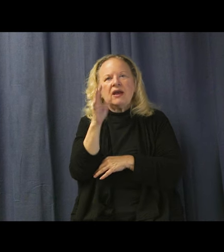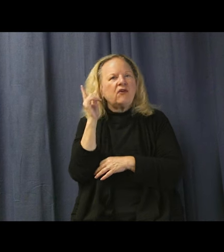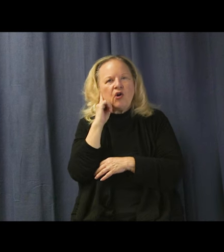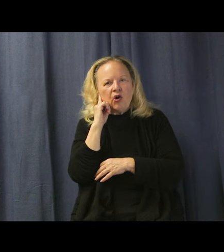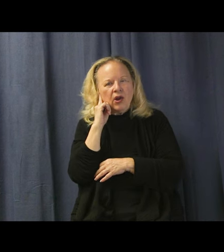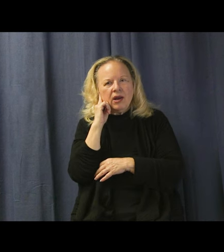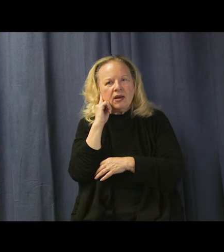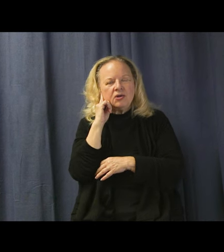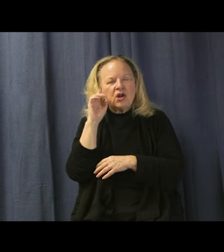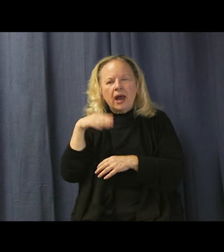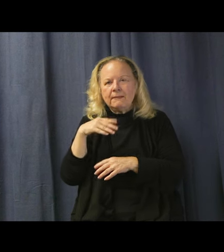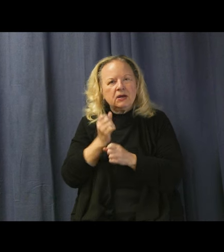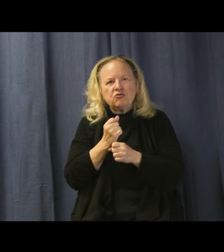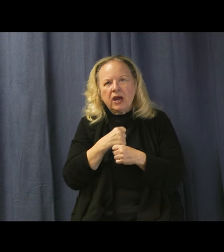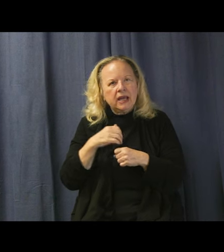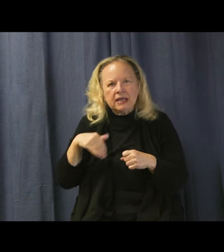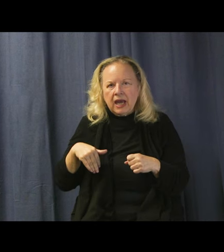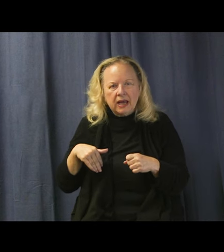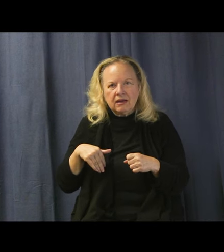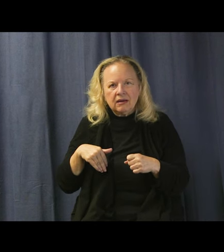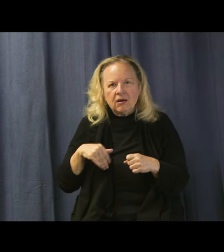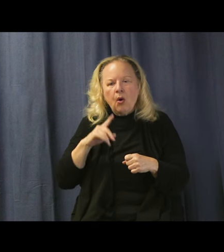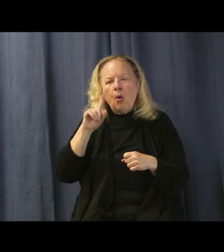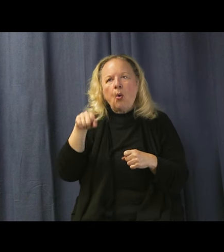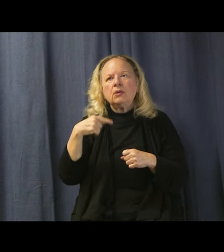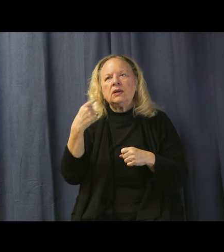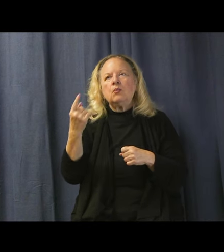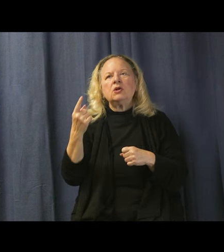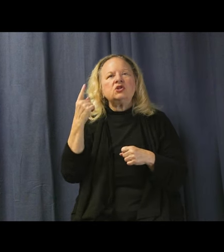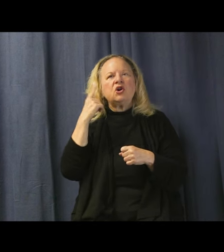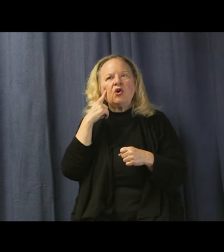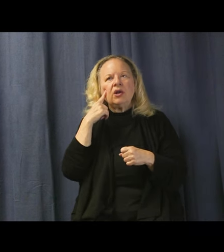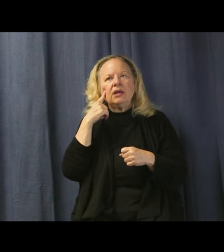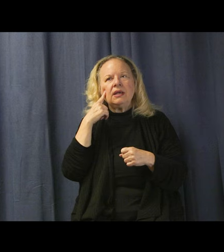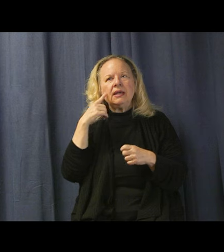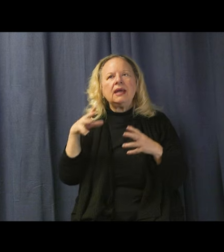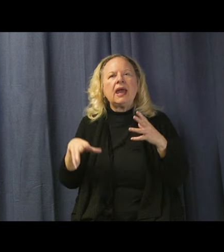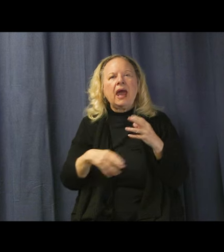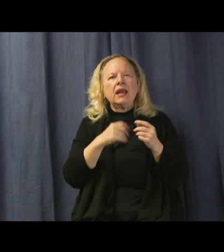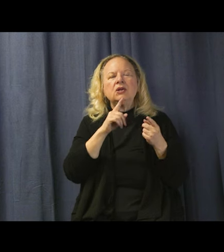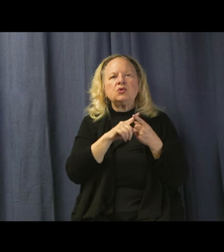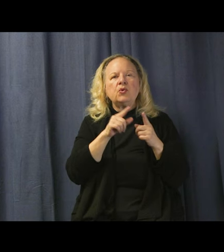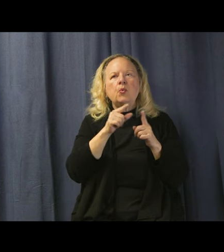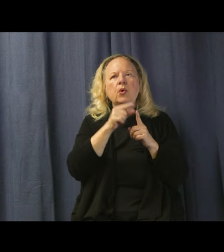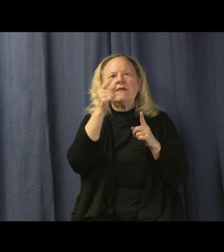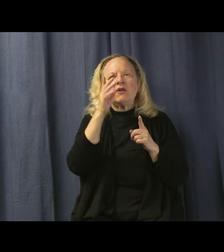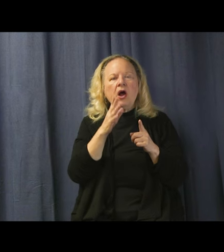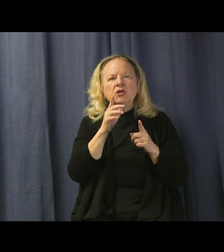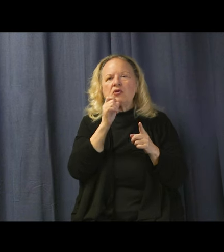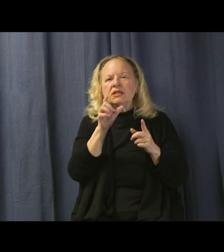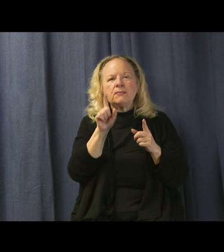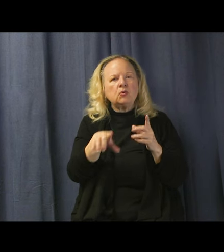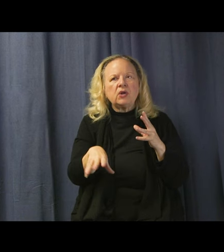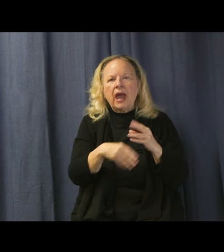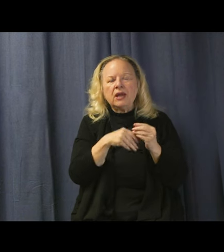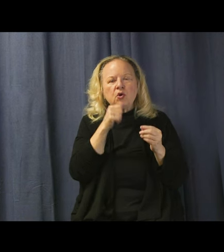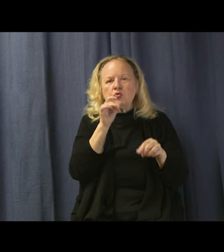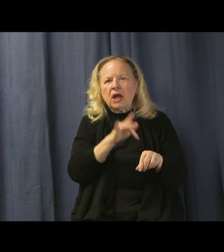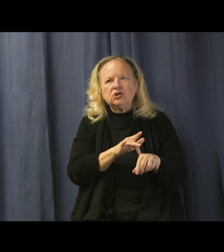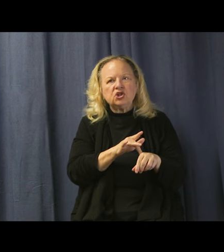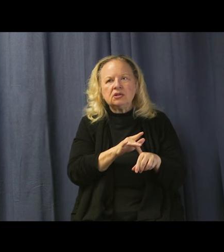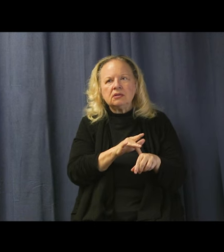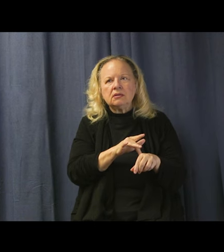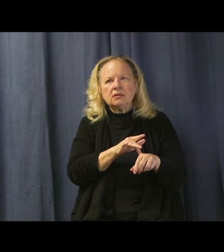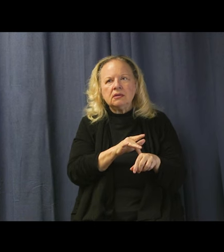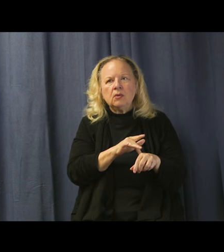She hadn't been created. The only one she heard it from was Adam, and he added to the word of God that you're not supposed to. Don't even touch it. And that's